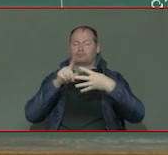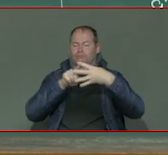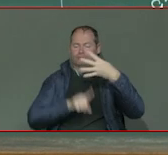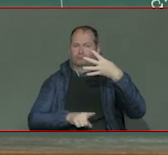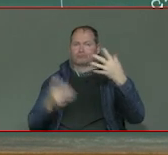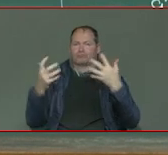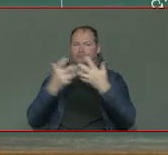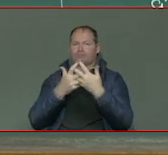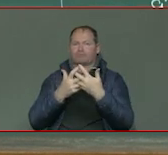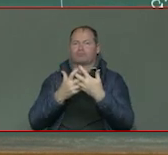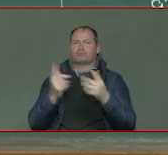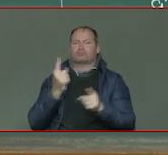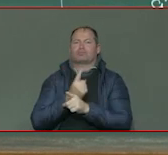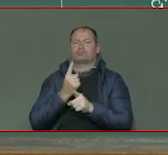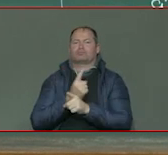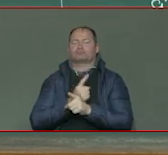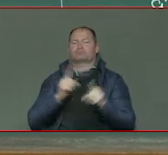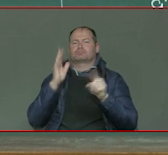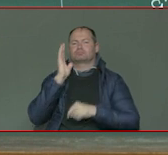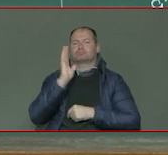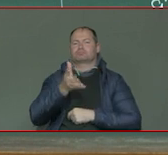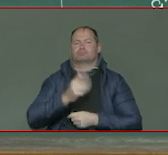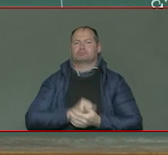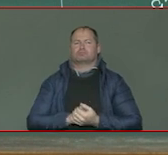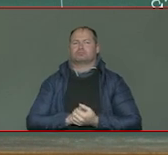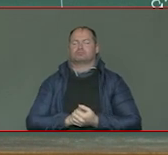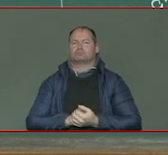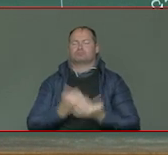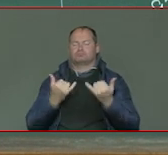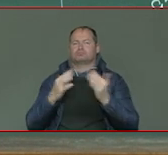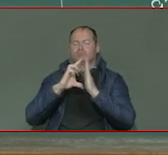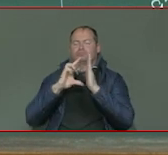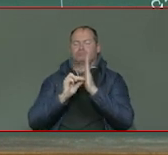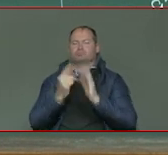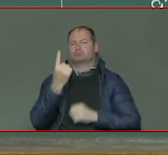do one of these, and then I'm going to show you that.